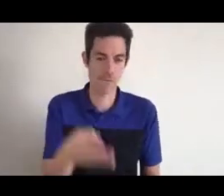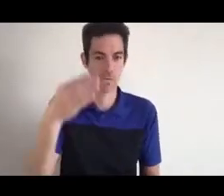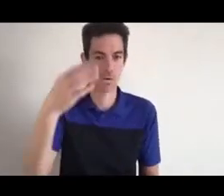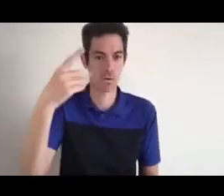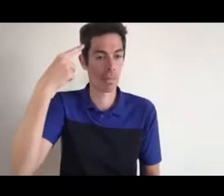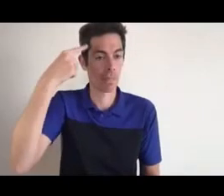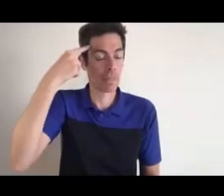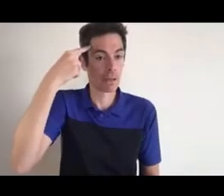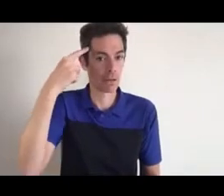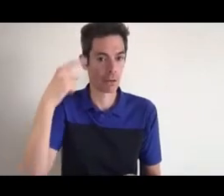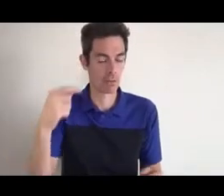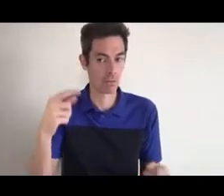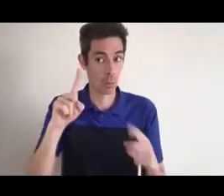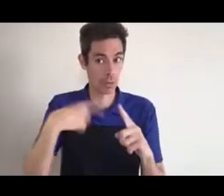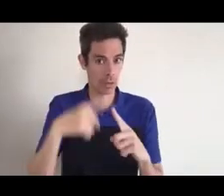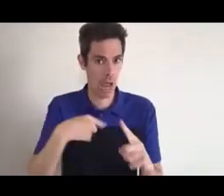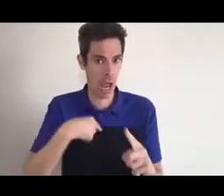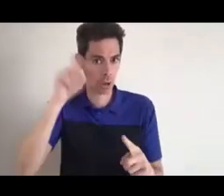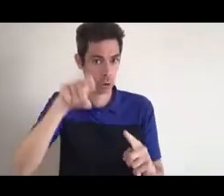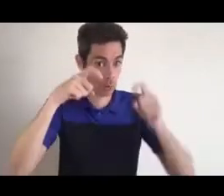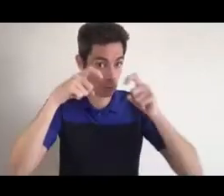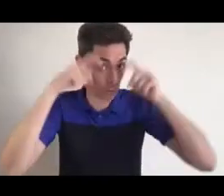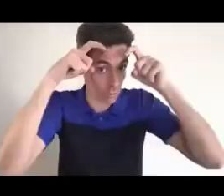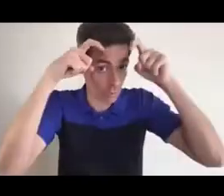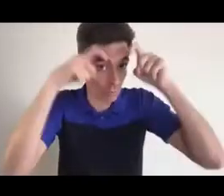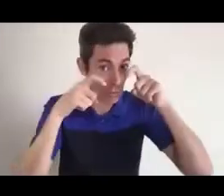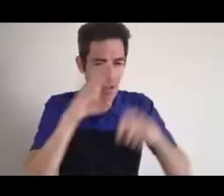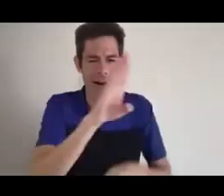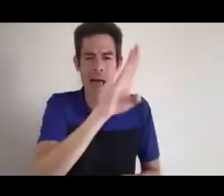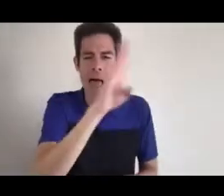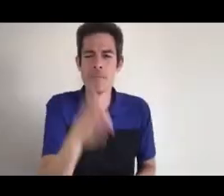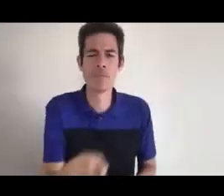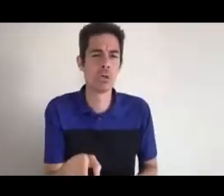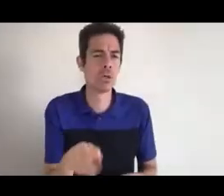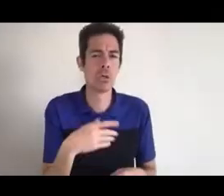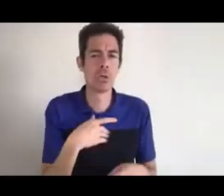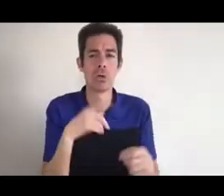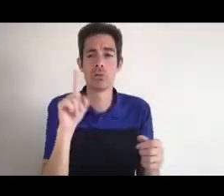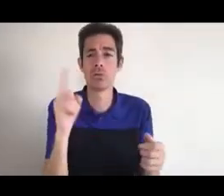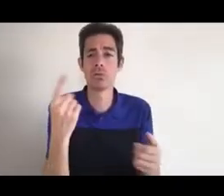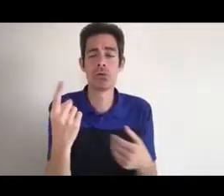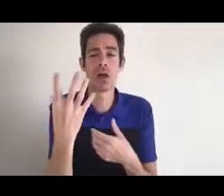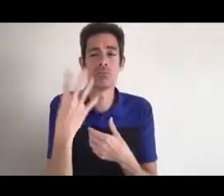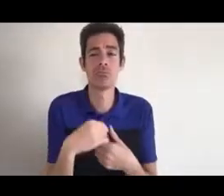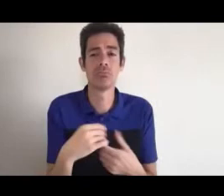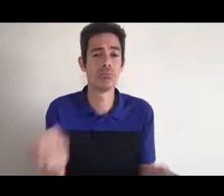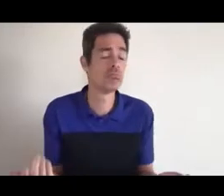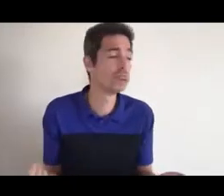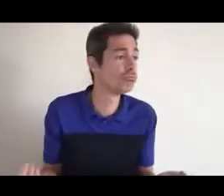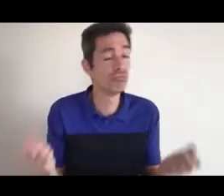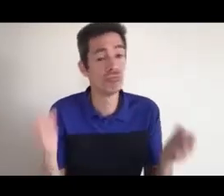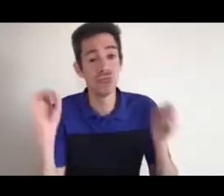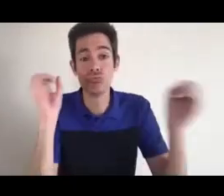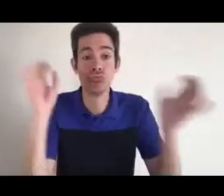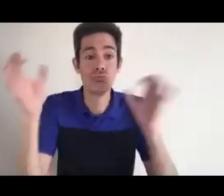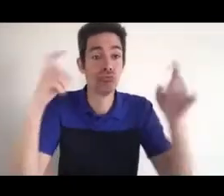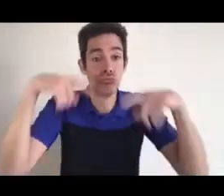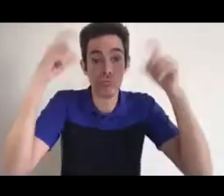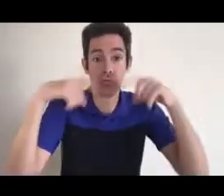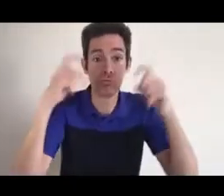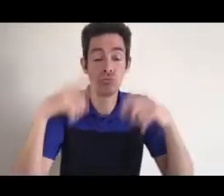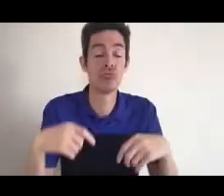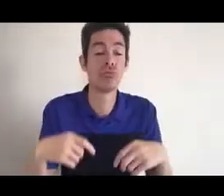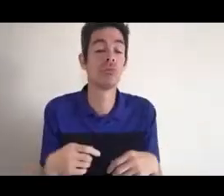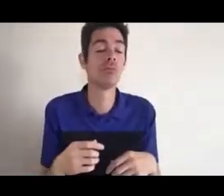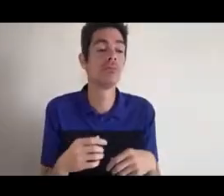and I never think when I am supposed to raise or furrow my eyebrows. It's